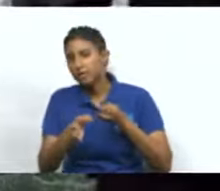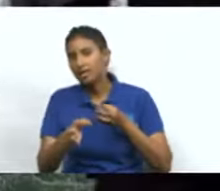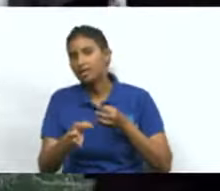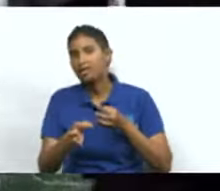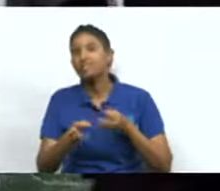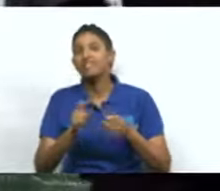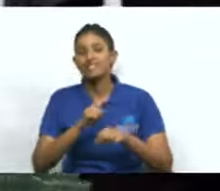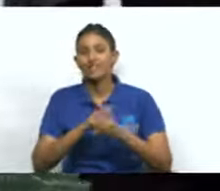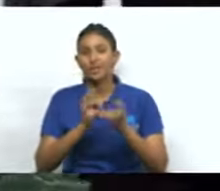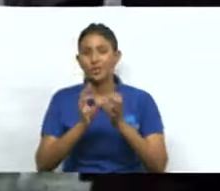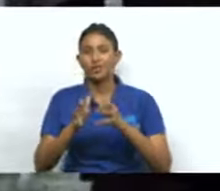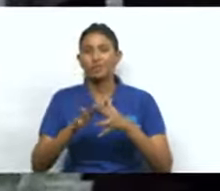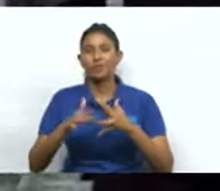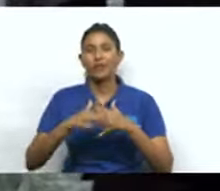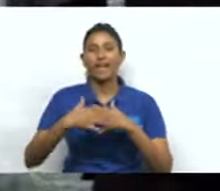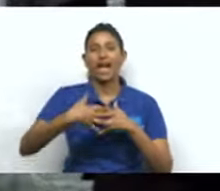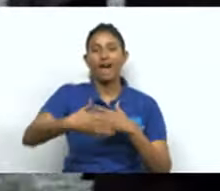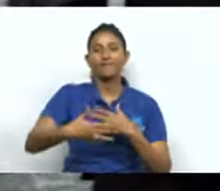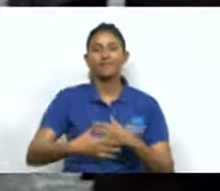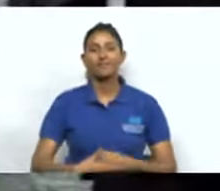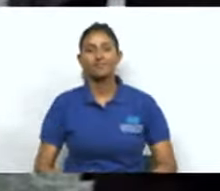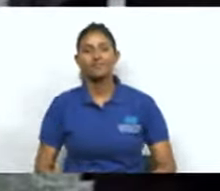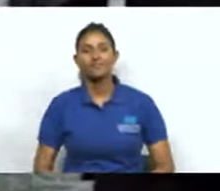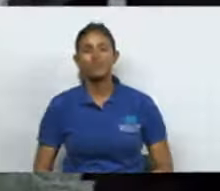just after the break.